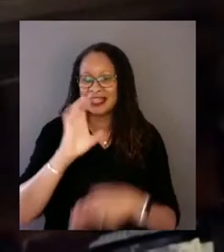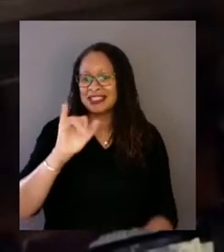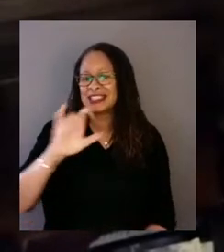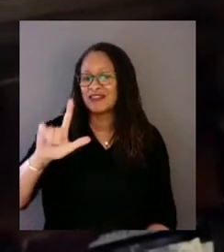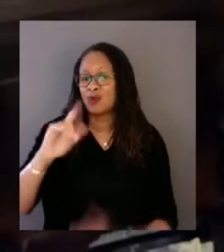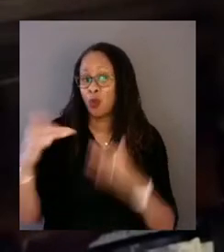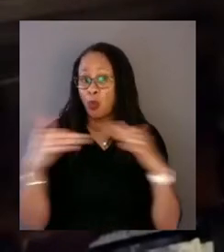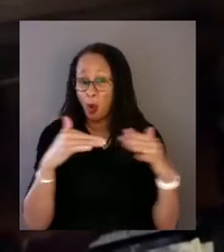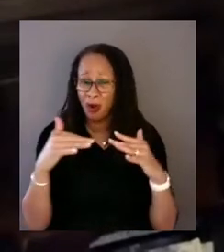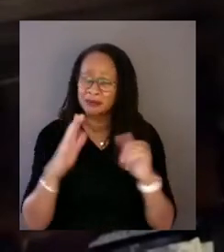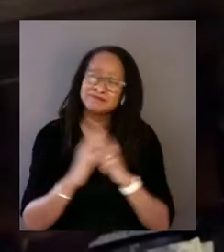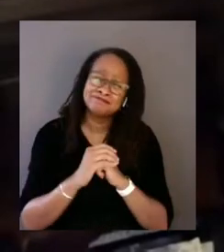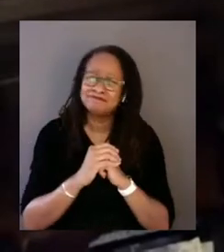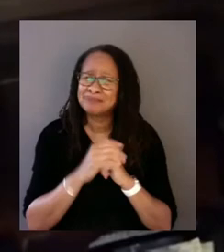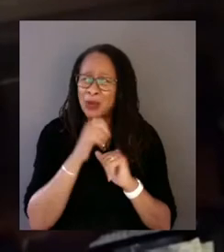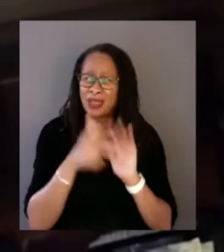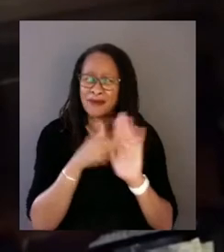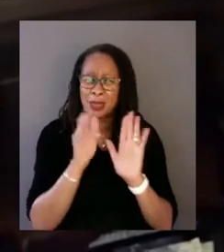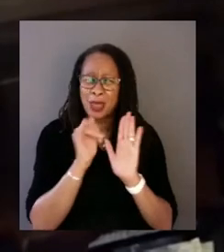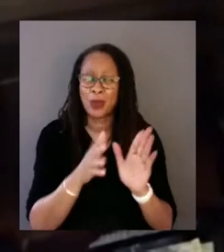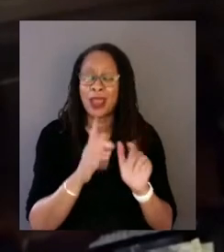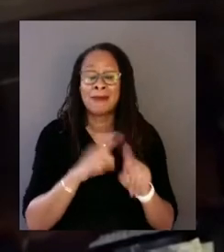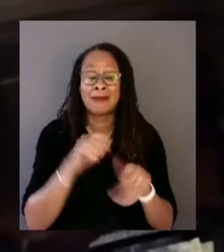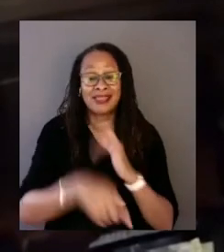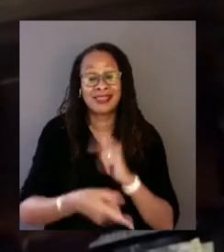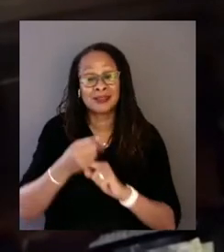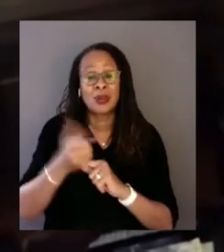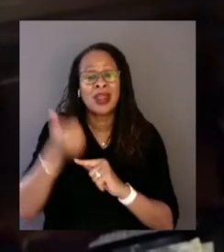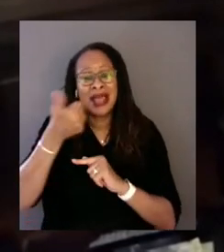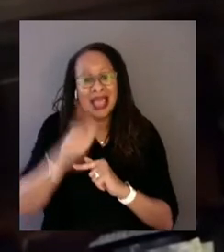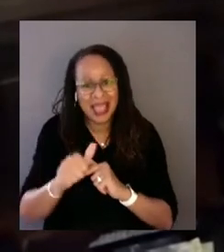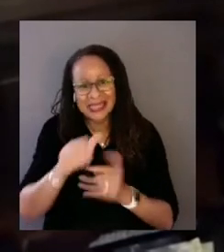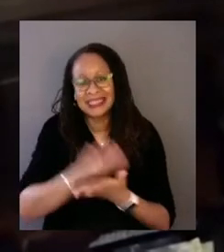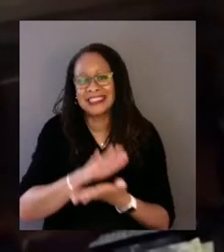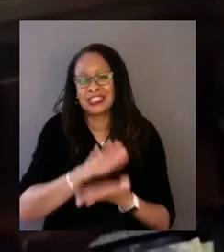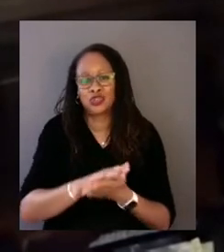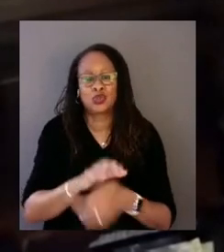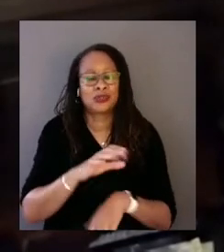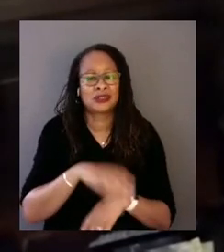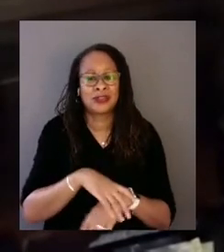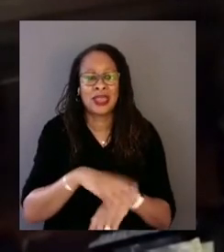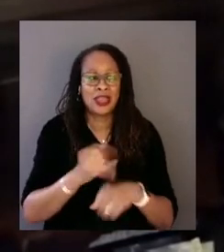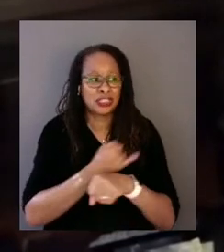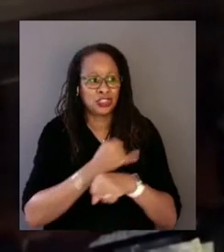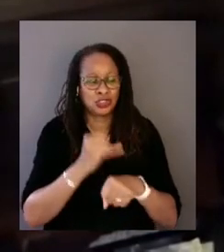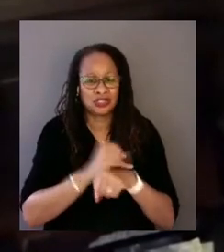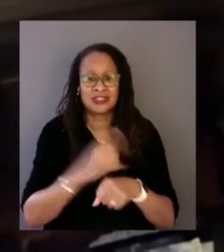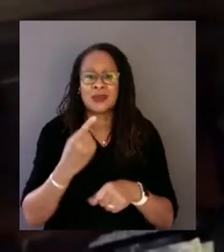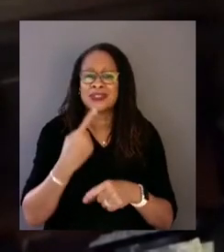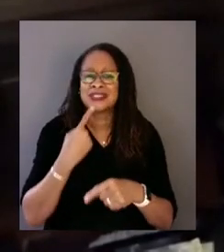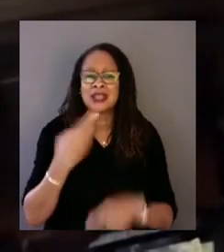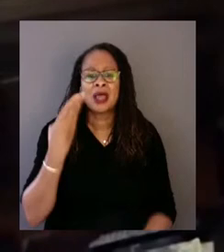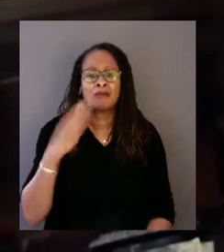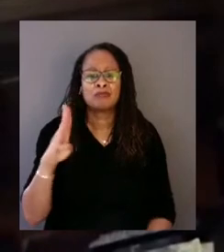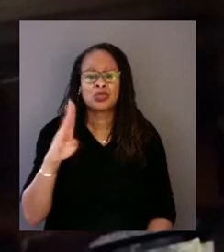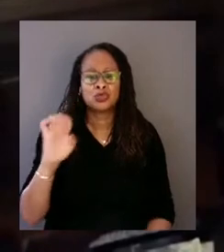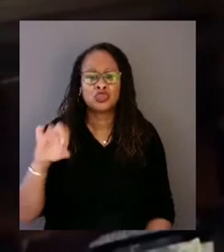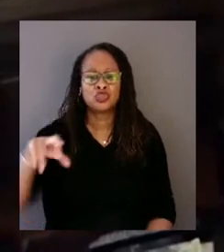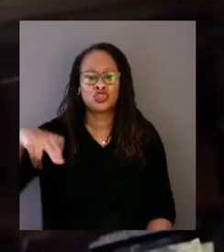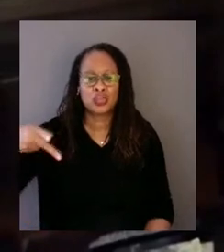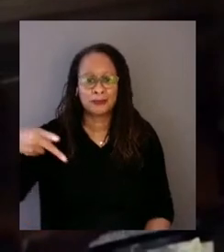this moment, where any institution that's, someone used the word blue chip the other day, you know, any blue